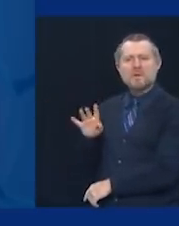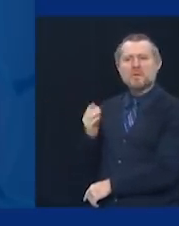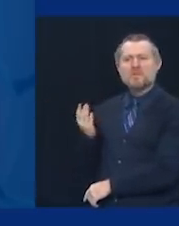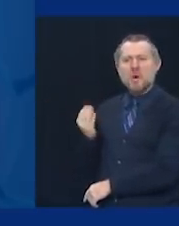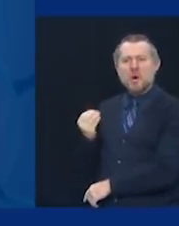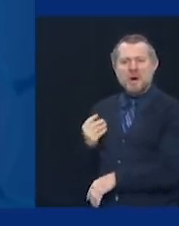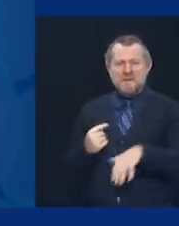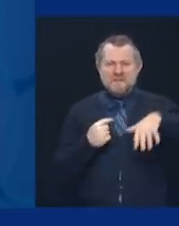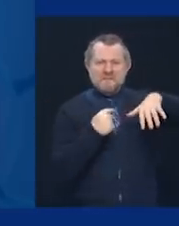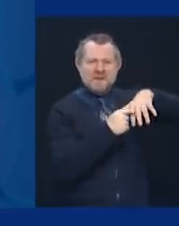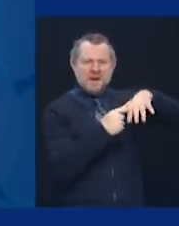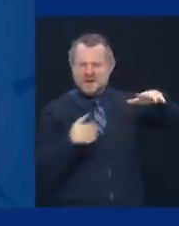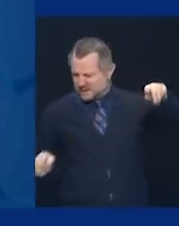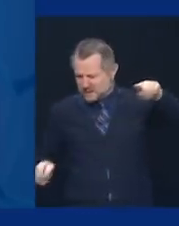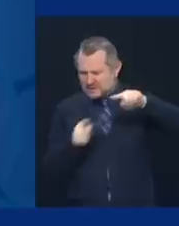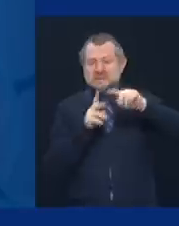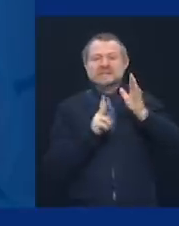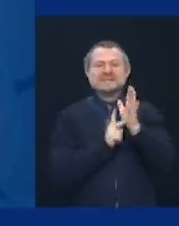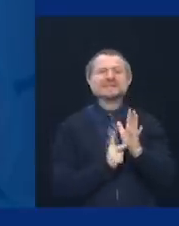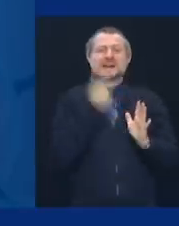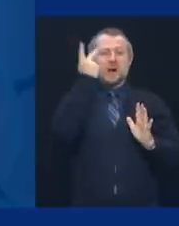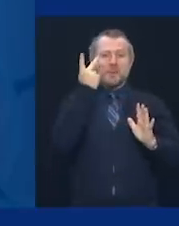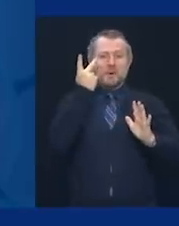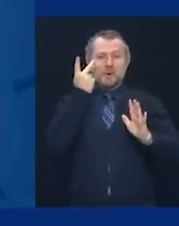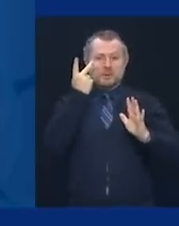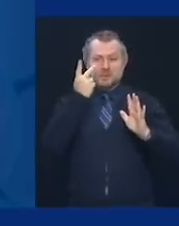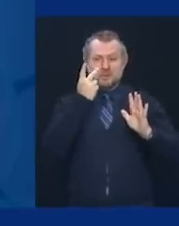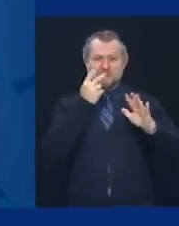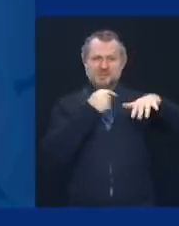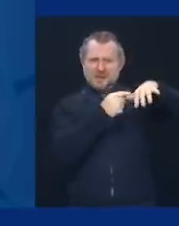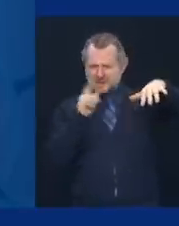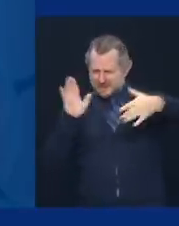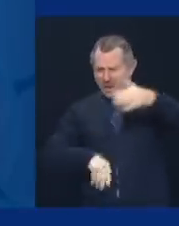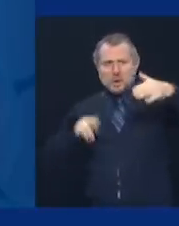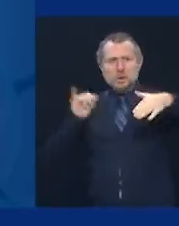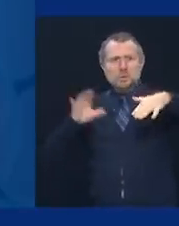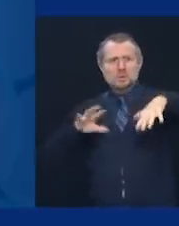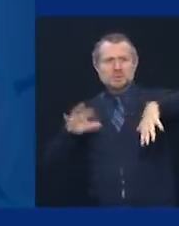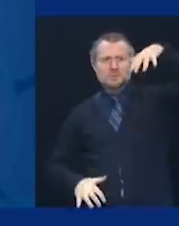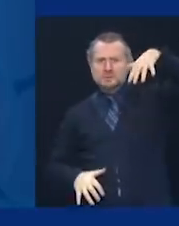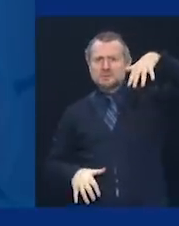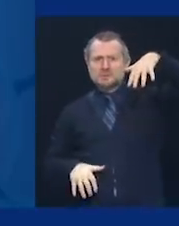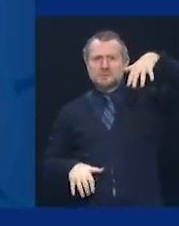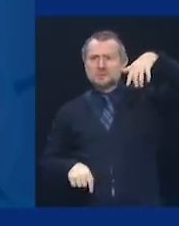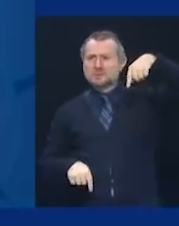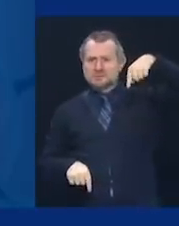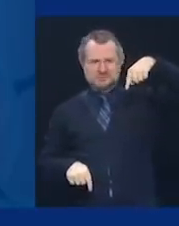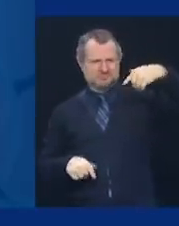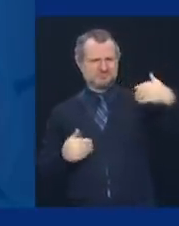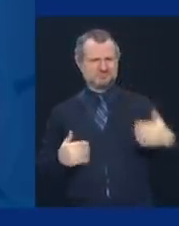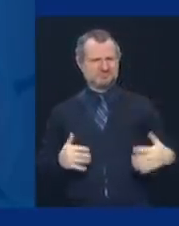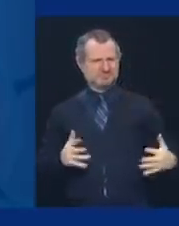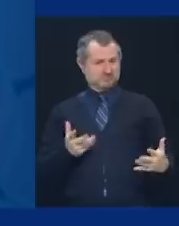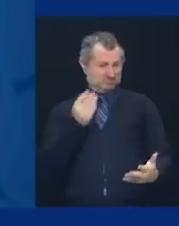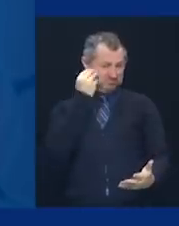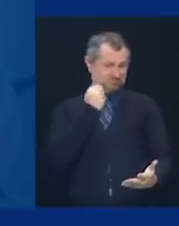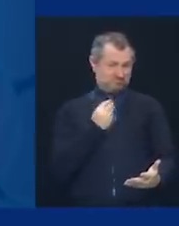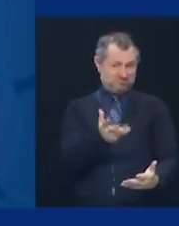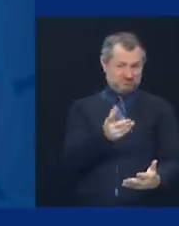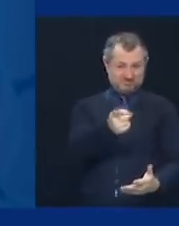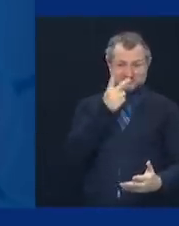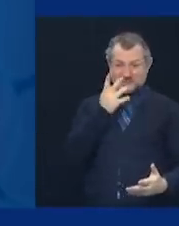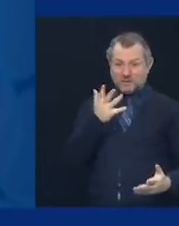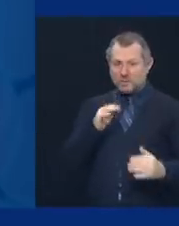the positivity of New York City, just for a sense of balance, double